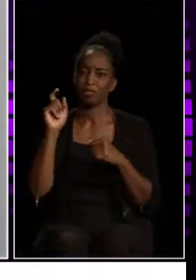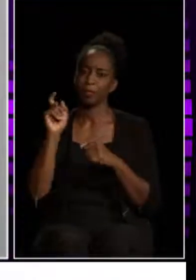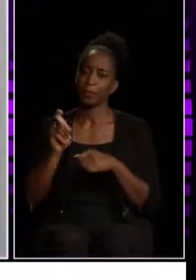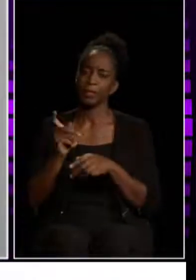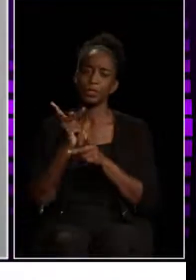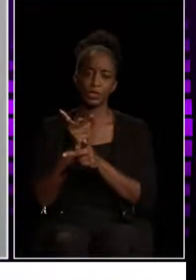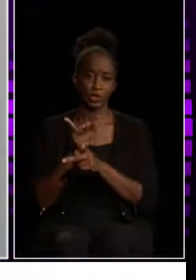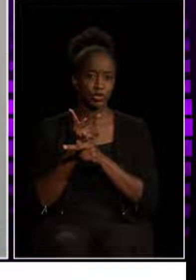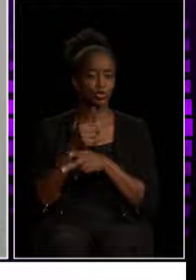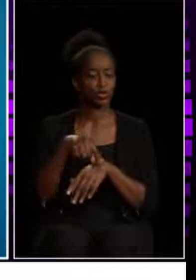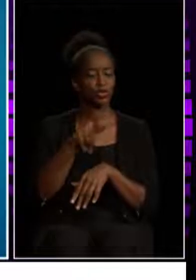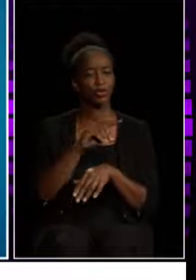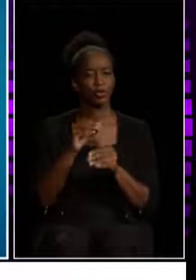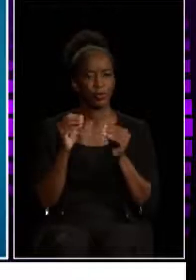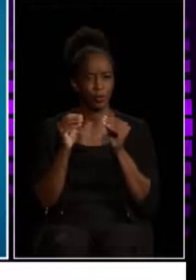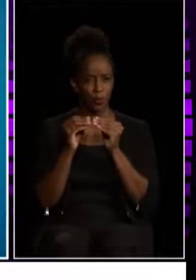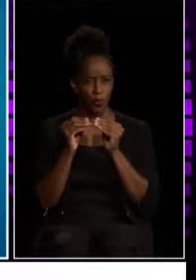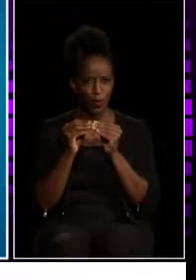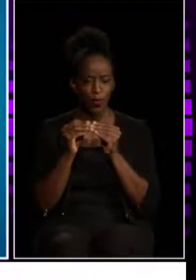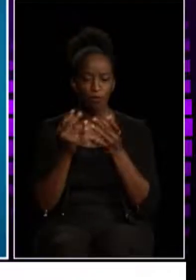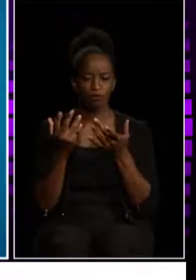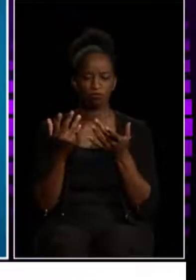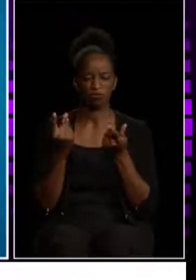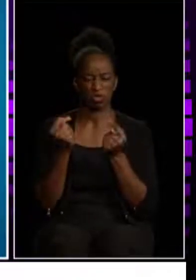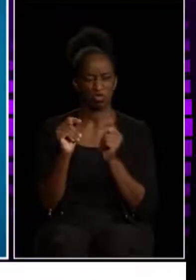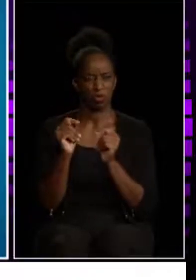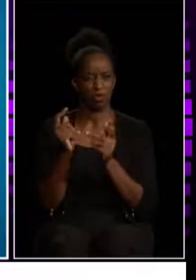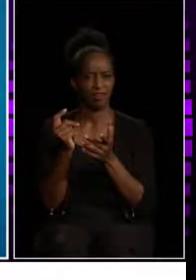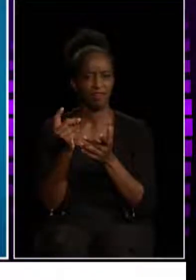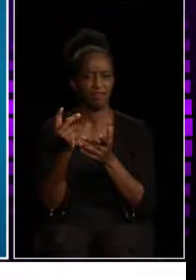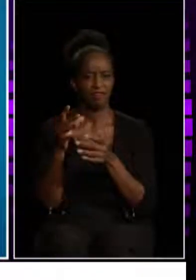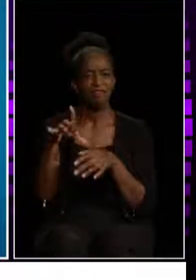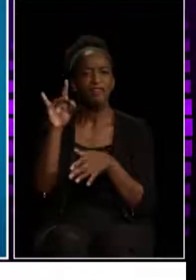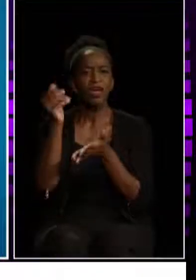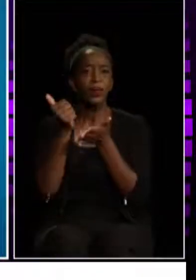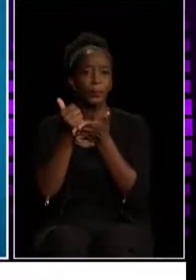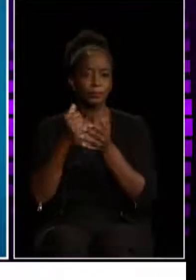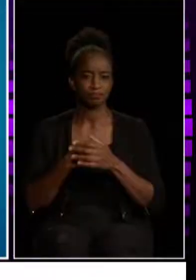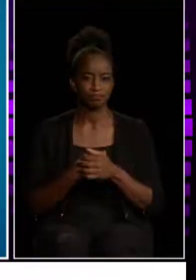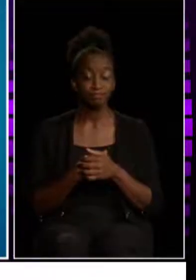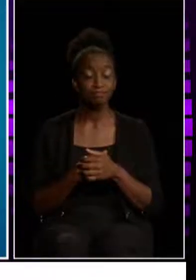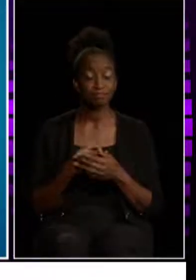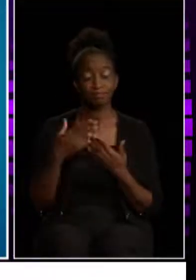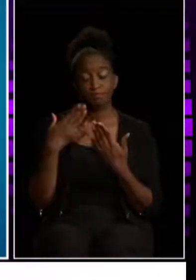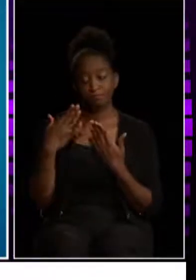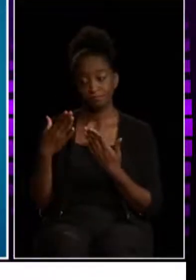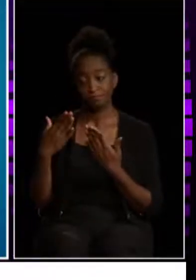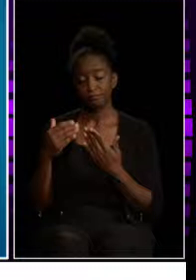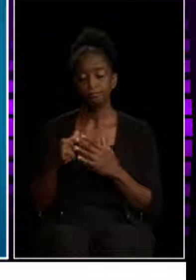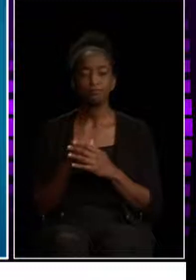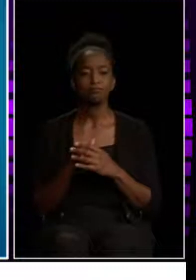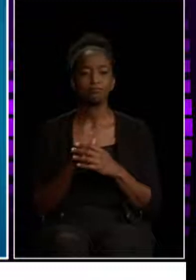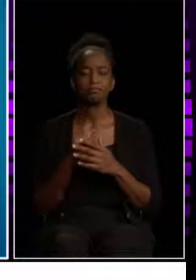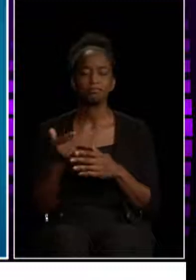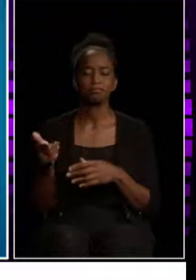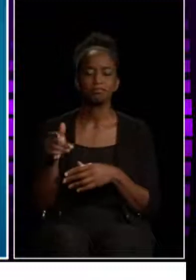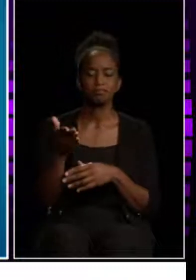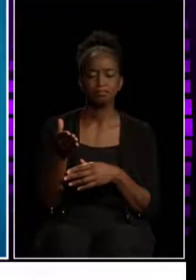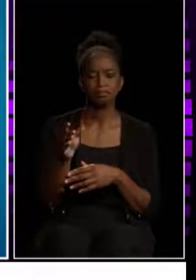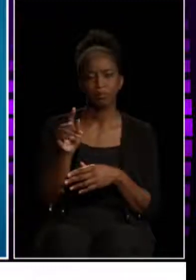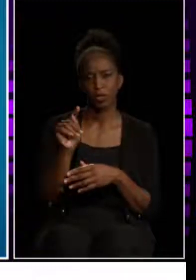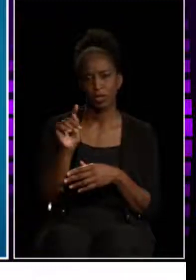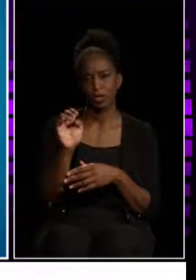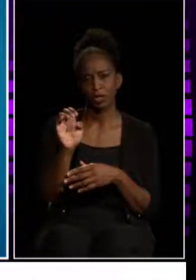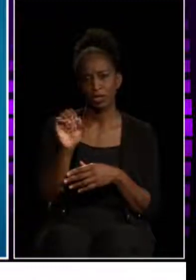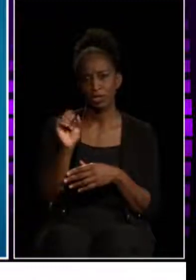Thank you so much, Dr. Ford St. Hill. Tashira, I want to ask you, based on what you heard just now, is there